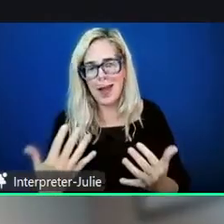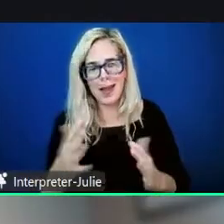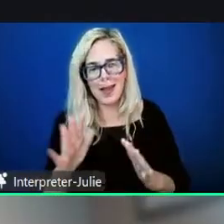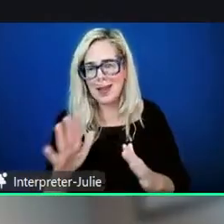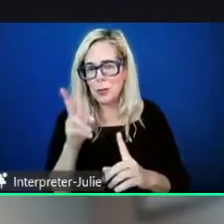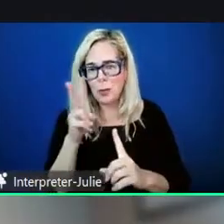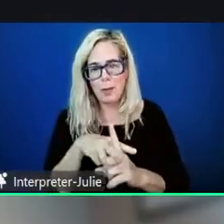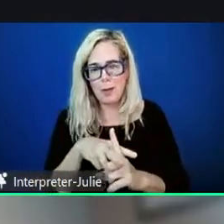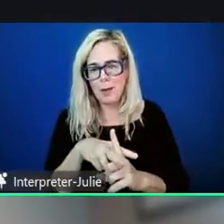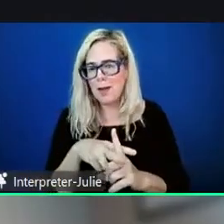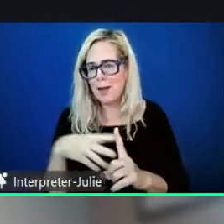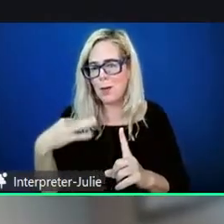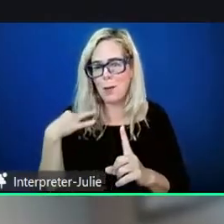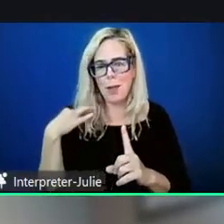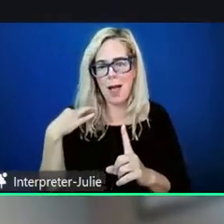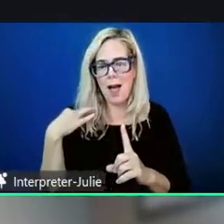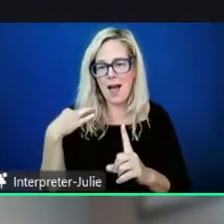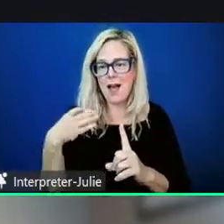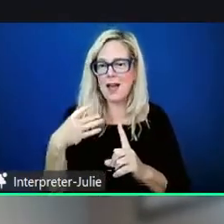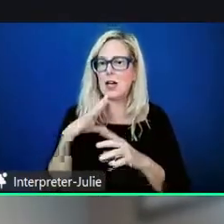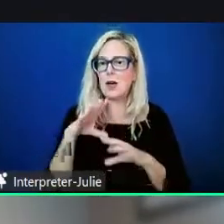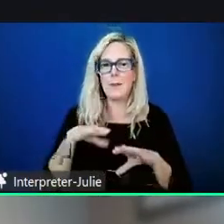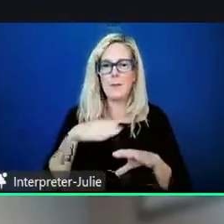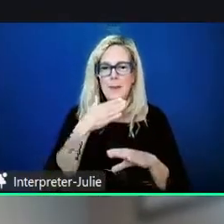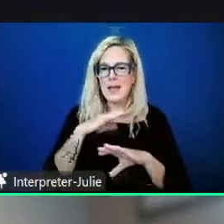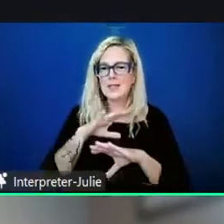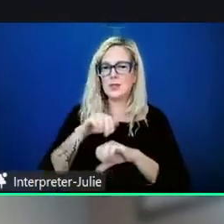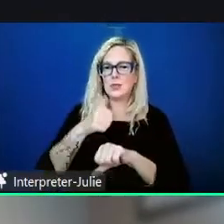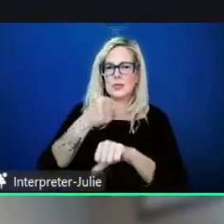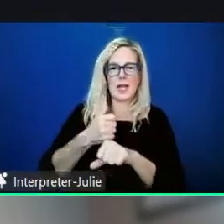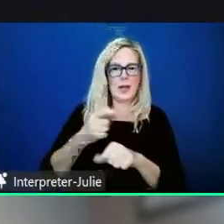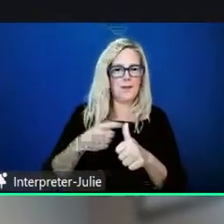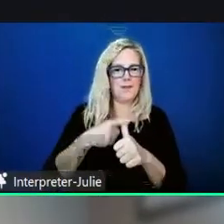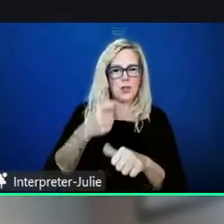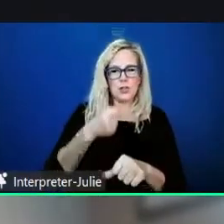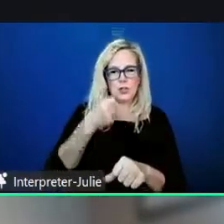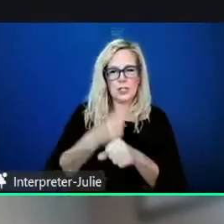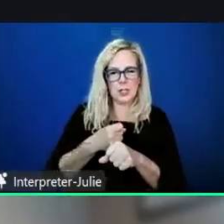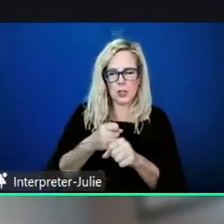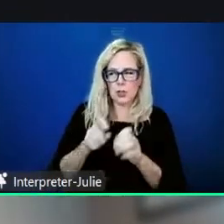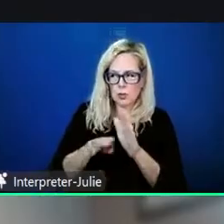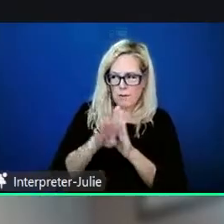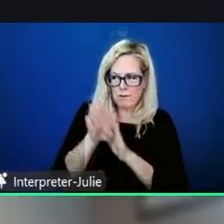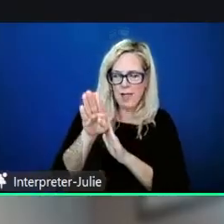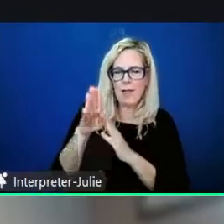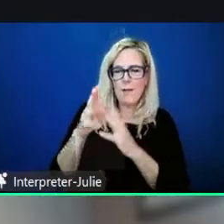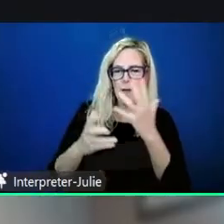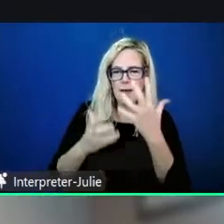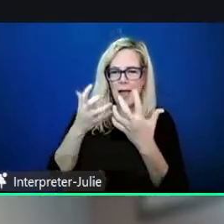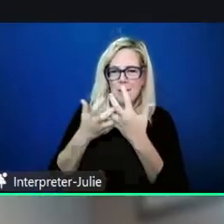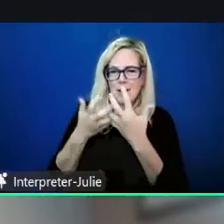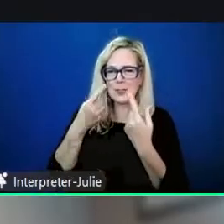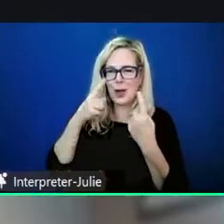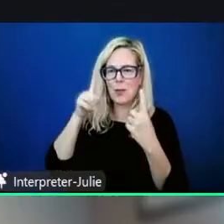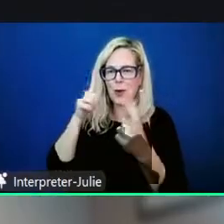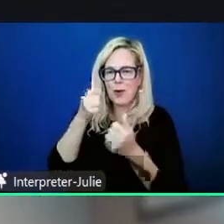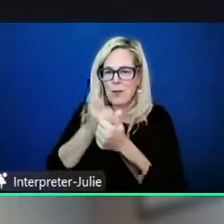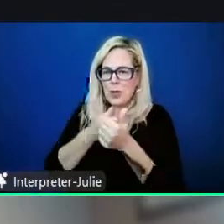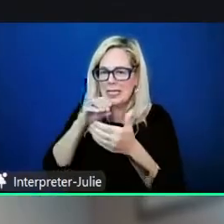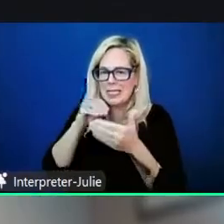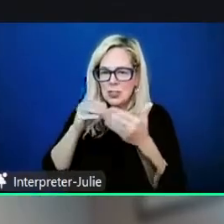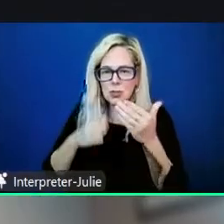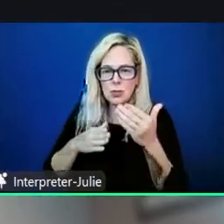the very first clinical course of first year in order to develop accommodations that work for each student because every student is